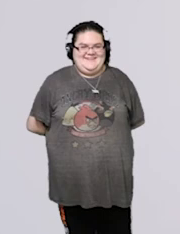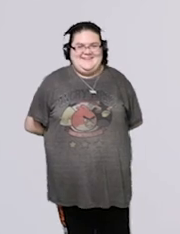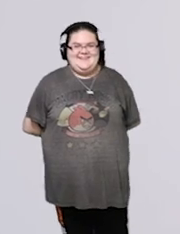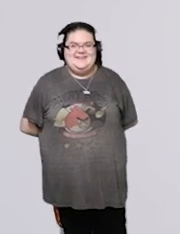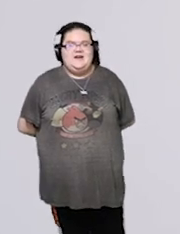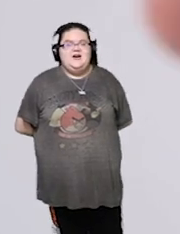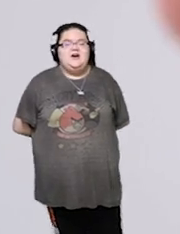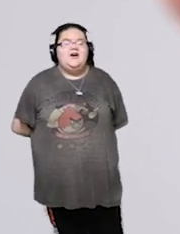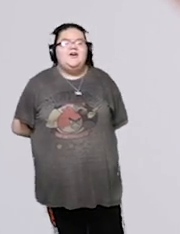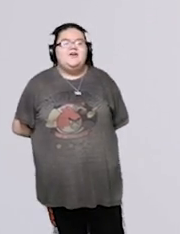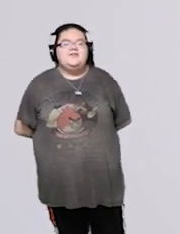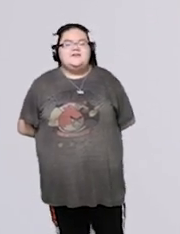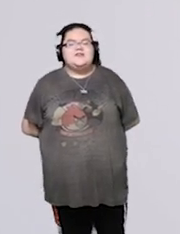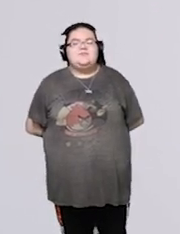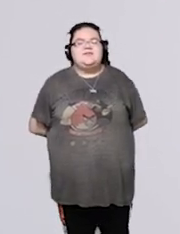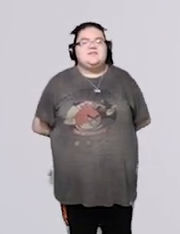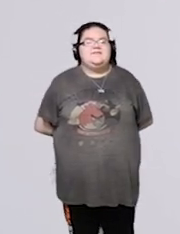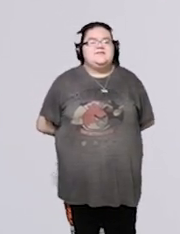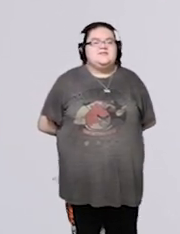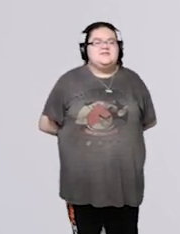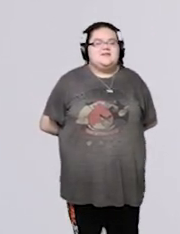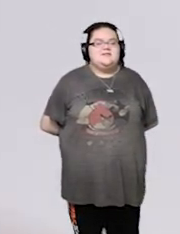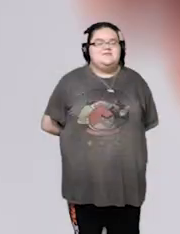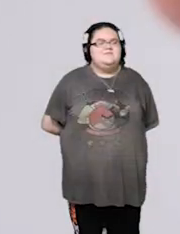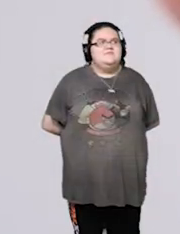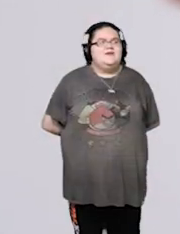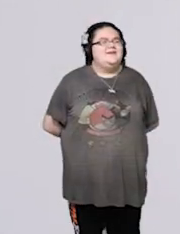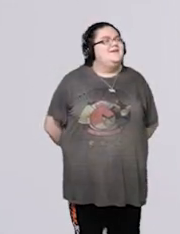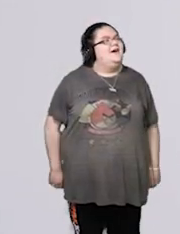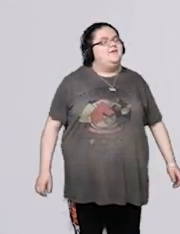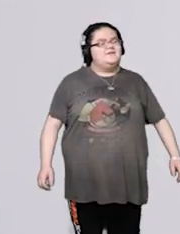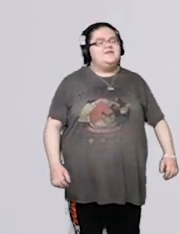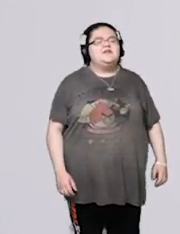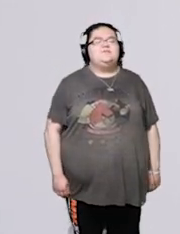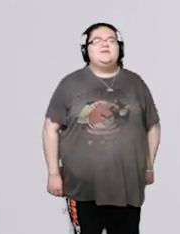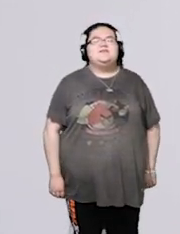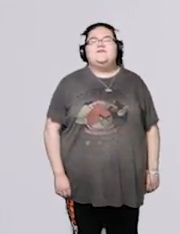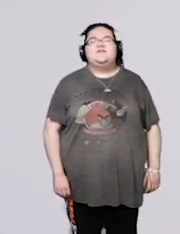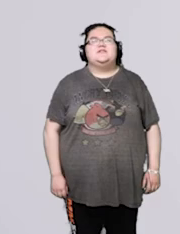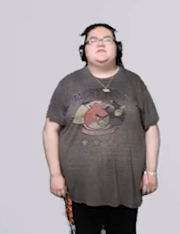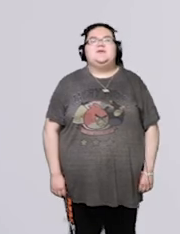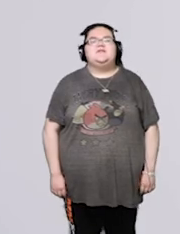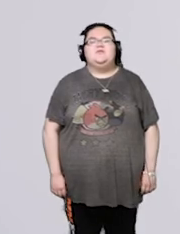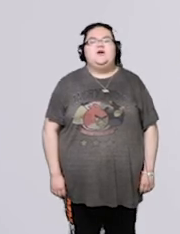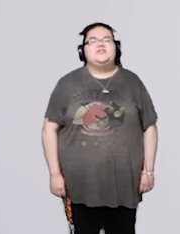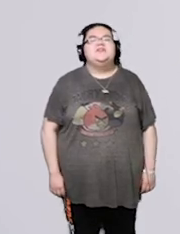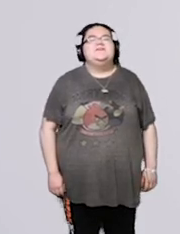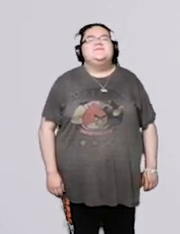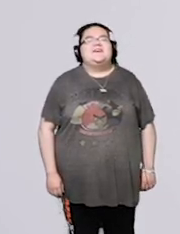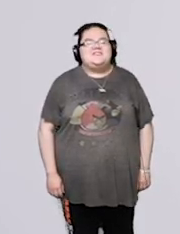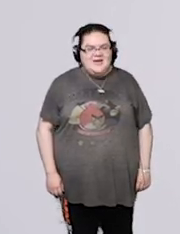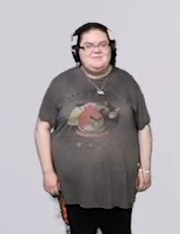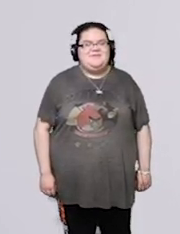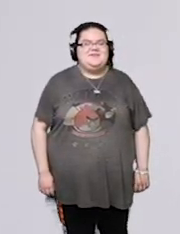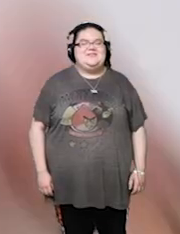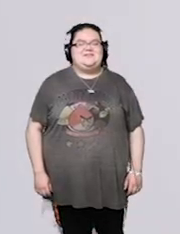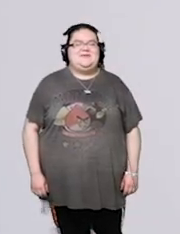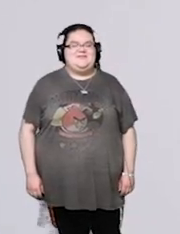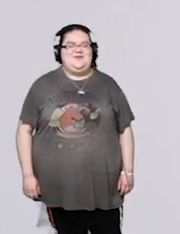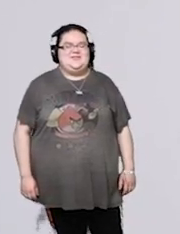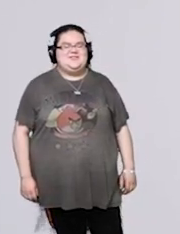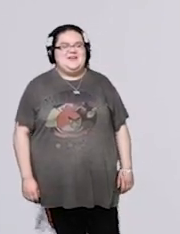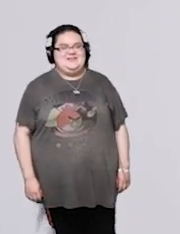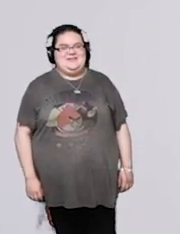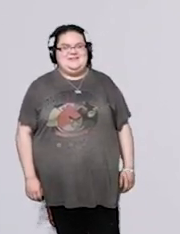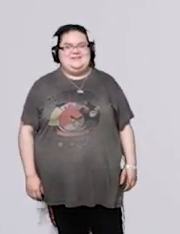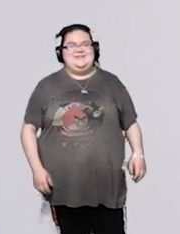why not? An expensive versus wait, I'm gonna say expensive versus expensive watch. Cheap versus